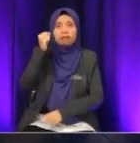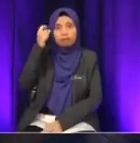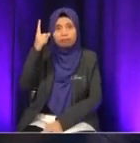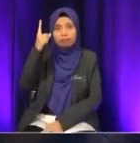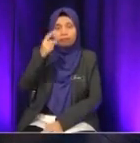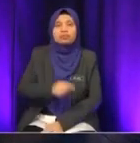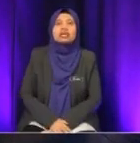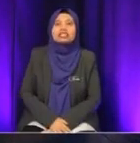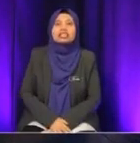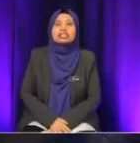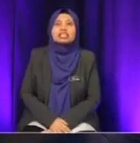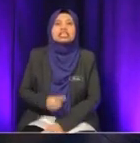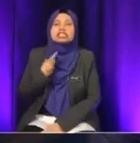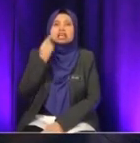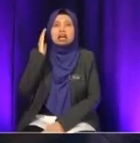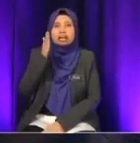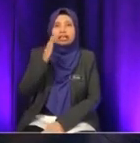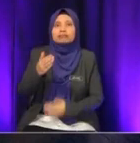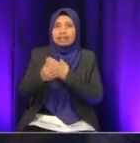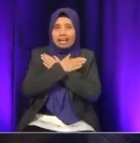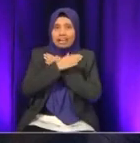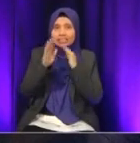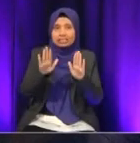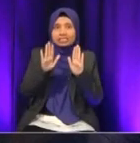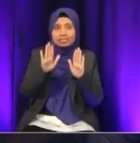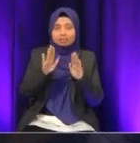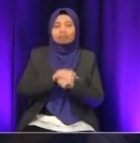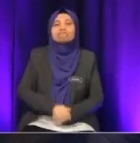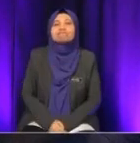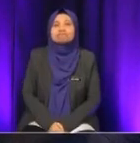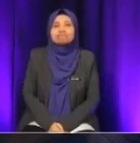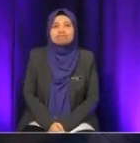we'll take a very short break and don't go anywhere. Hold tight and we'll be back.